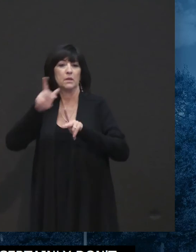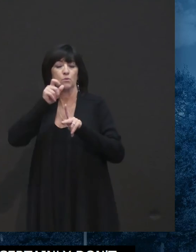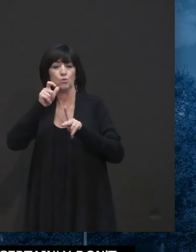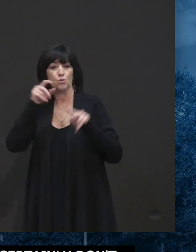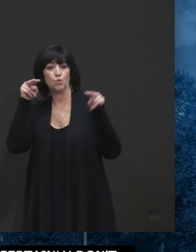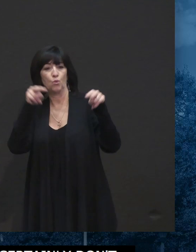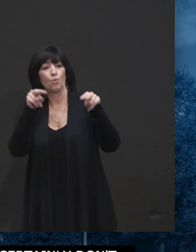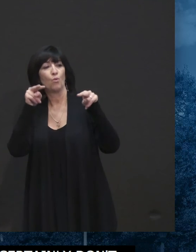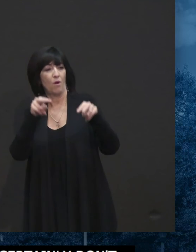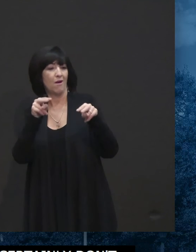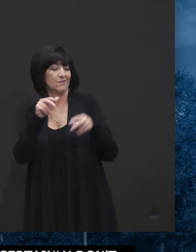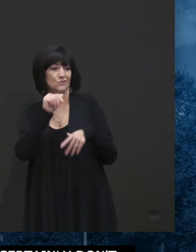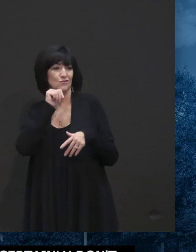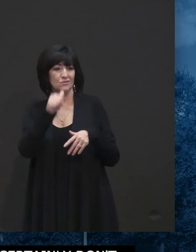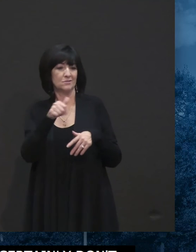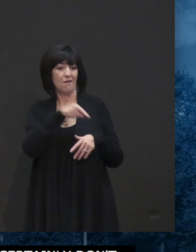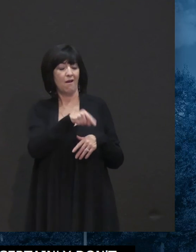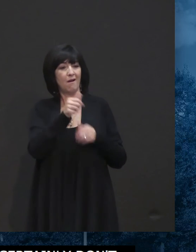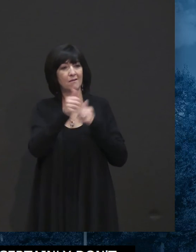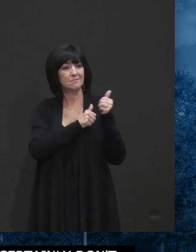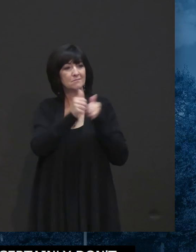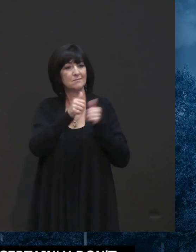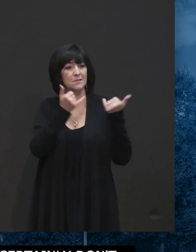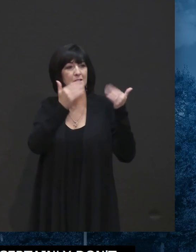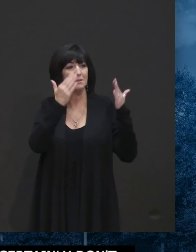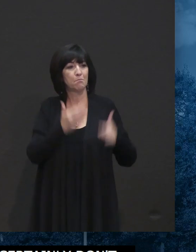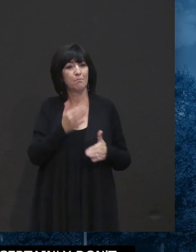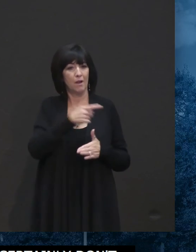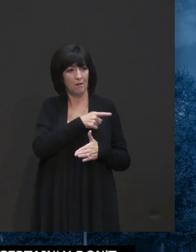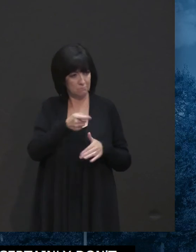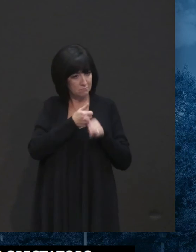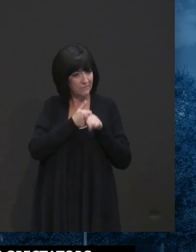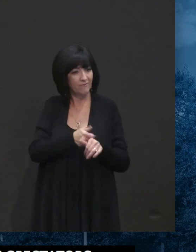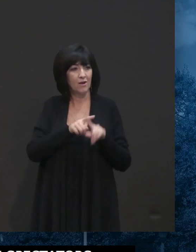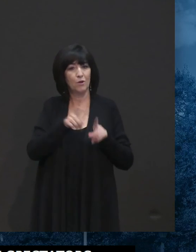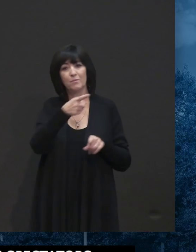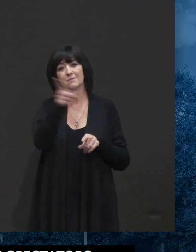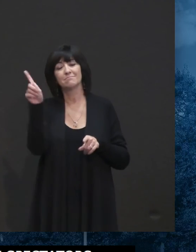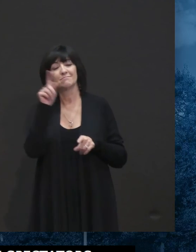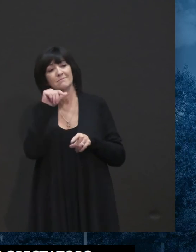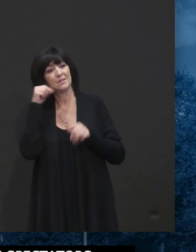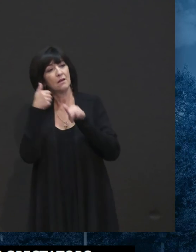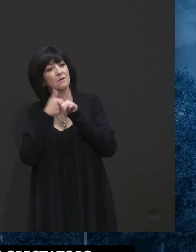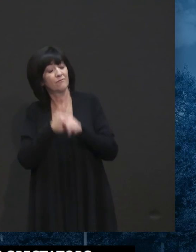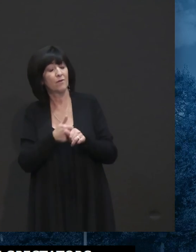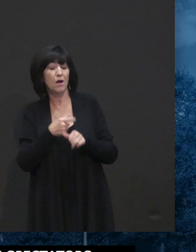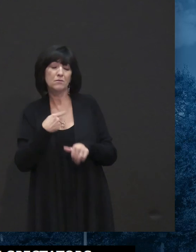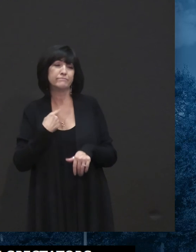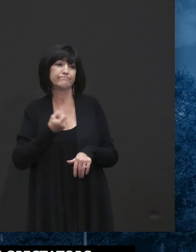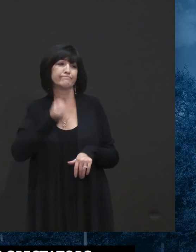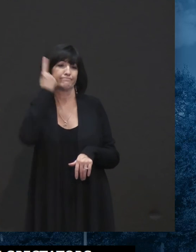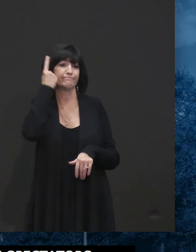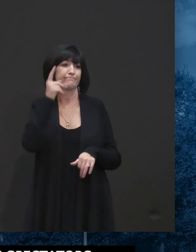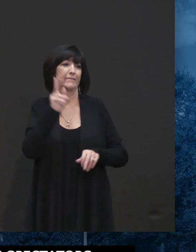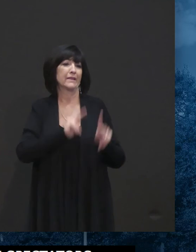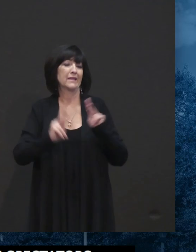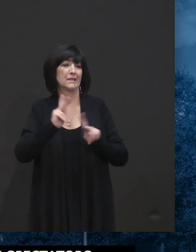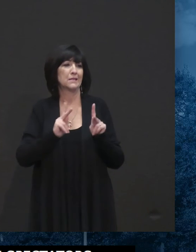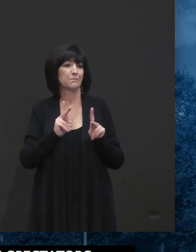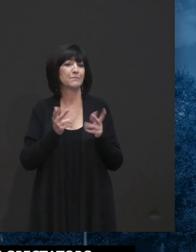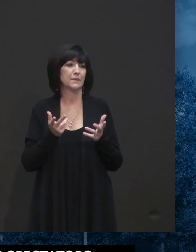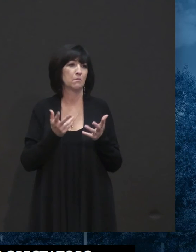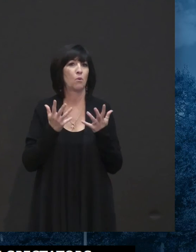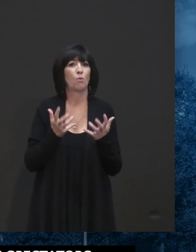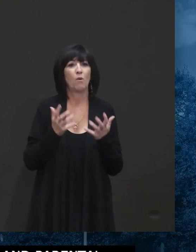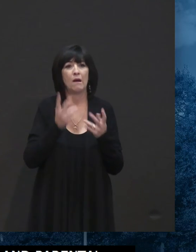distancing and parental involvement. But I certainly do appreciate the desire to see your young